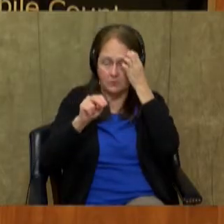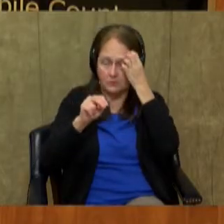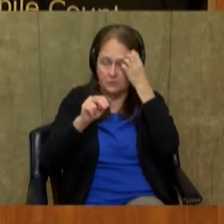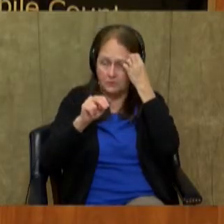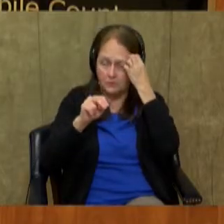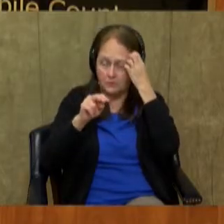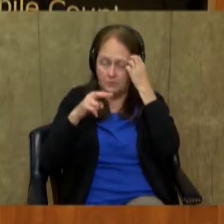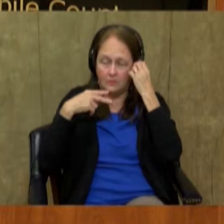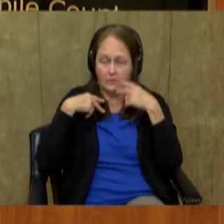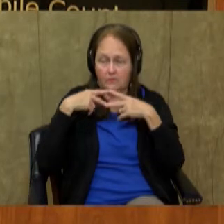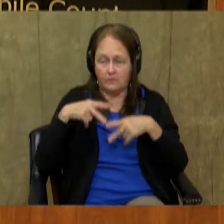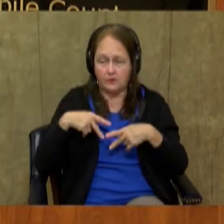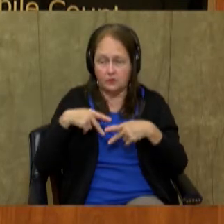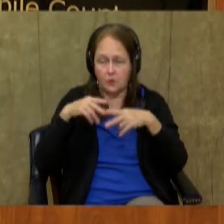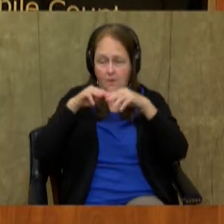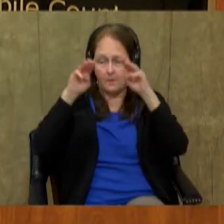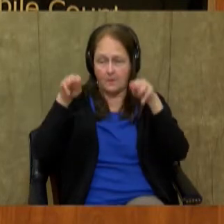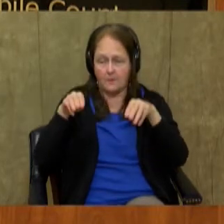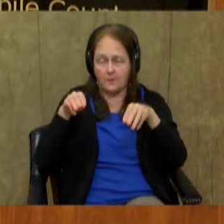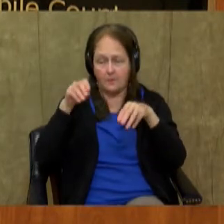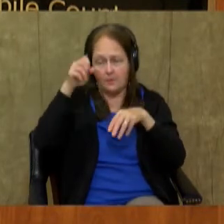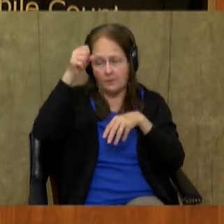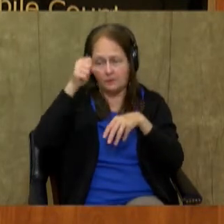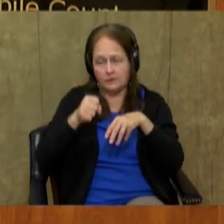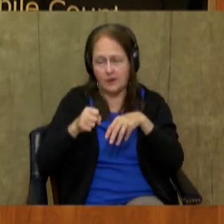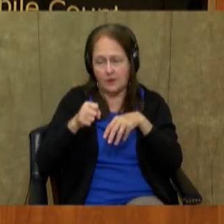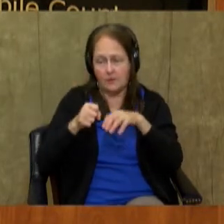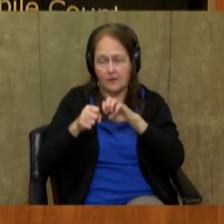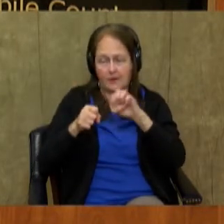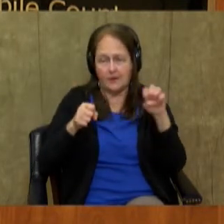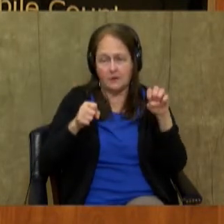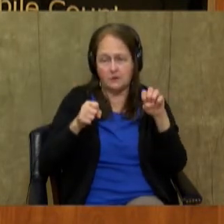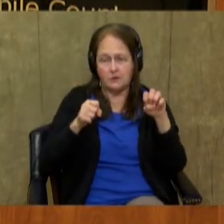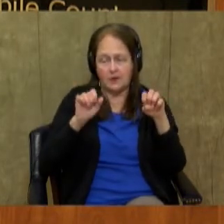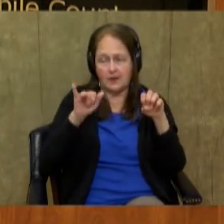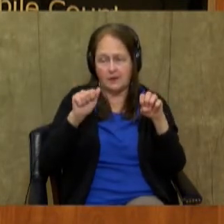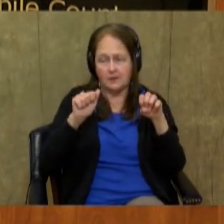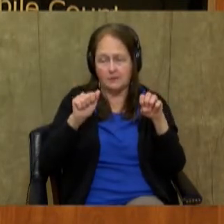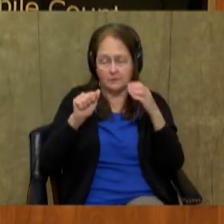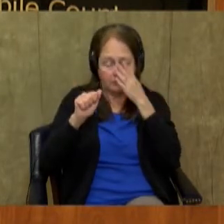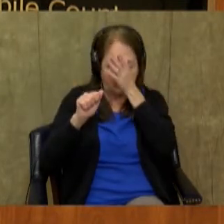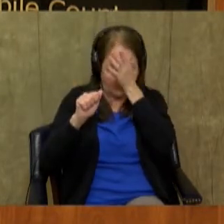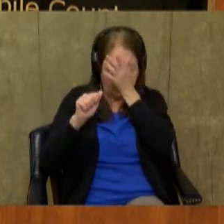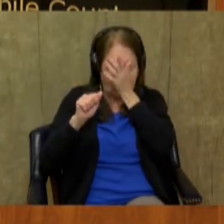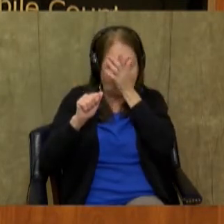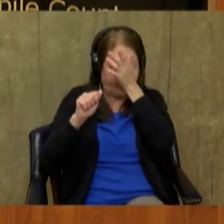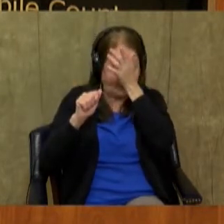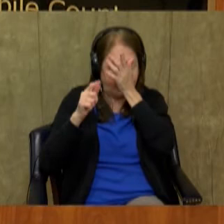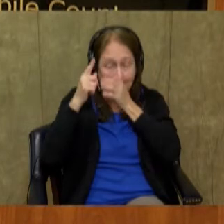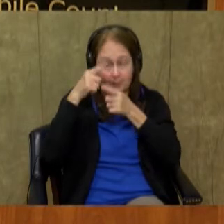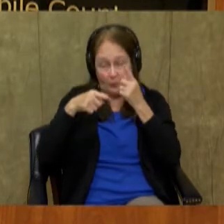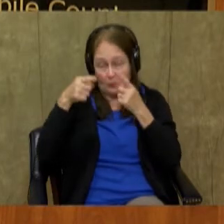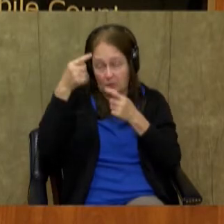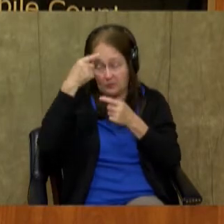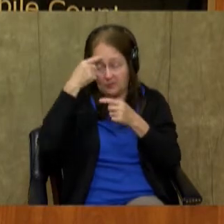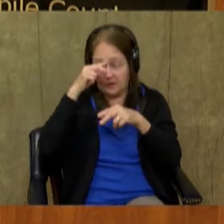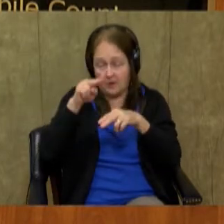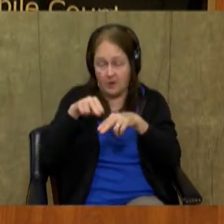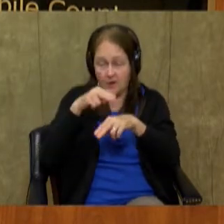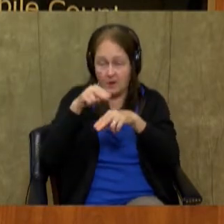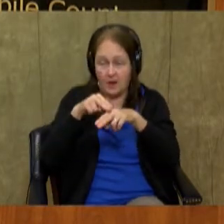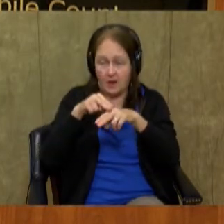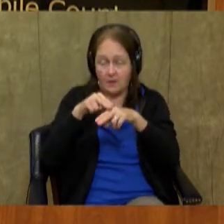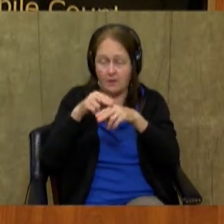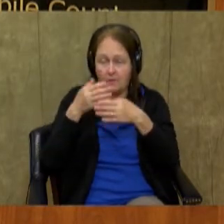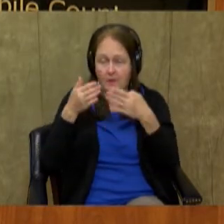the physical map of Southeast Asia, and based on the location, what do you think some of the natural hazards